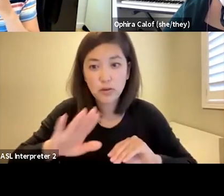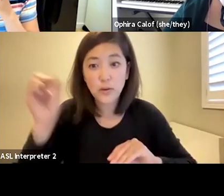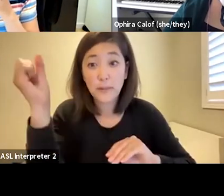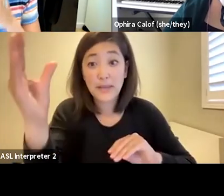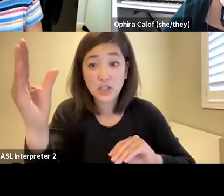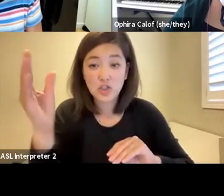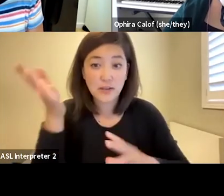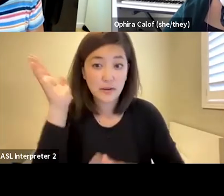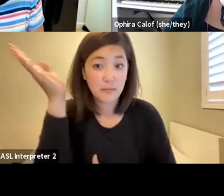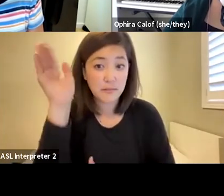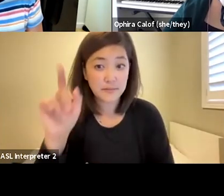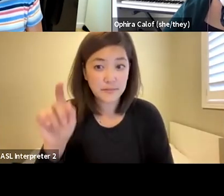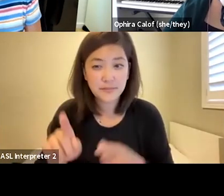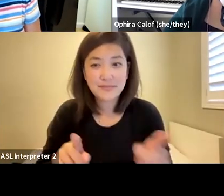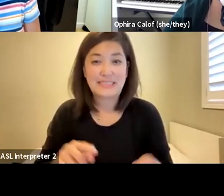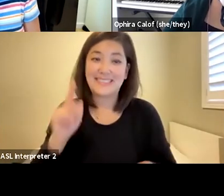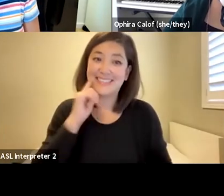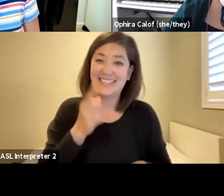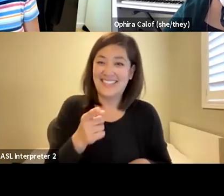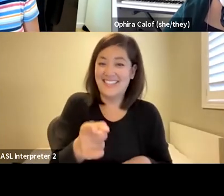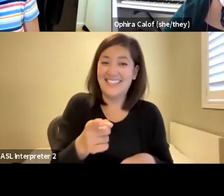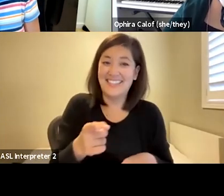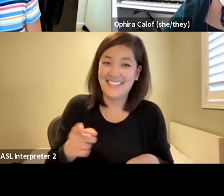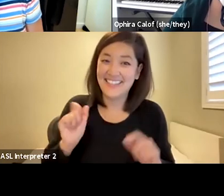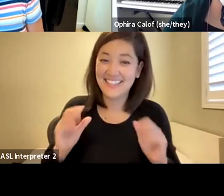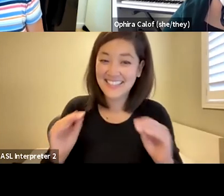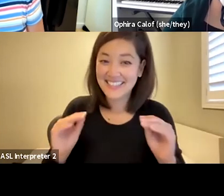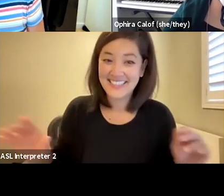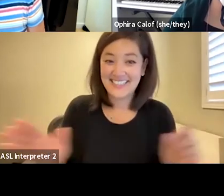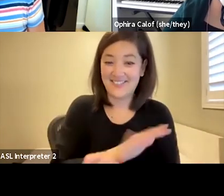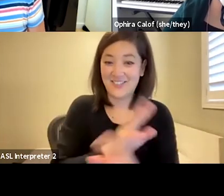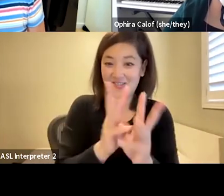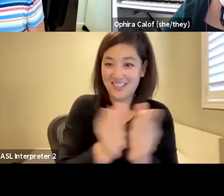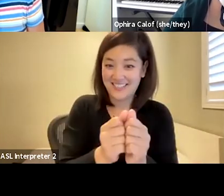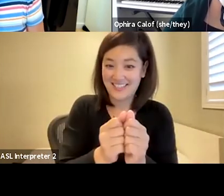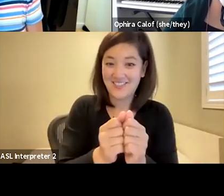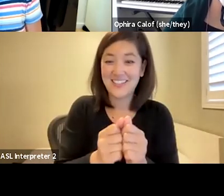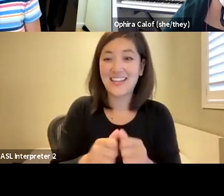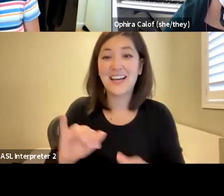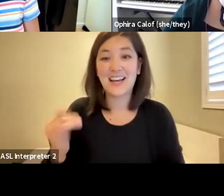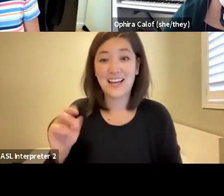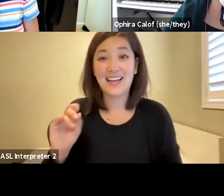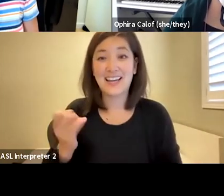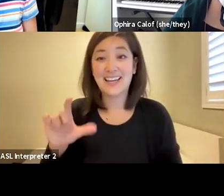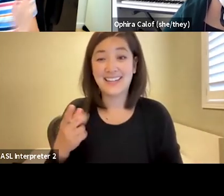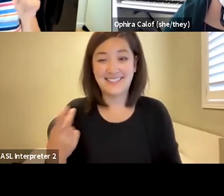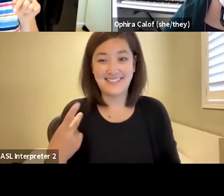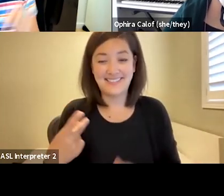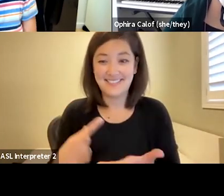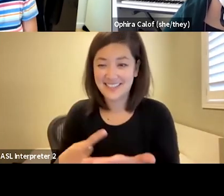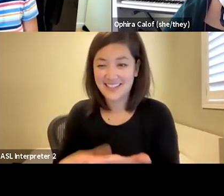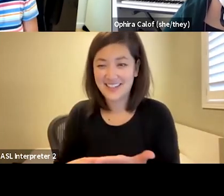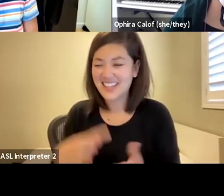I feel like this could be a session in and of itself. The other day, Jadiel and I were talking, maybe it